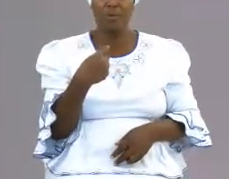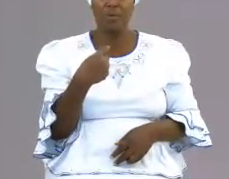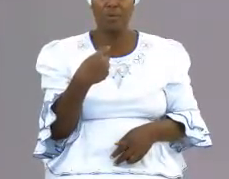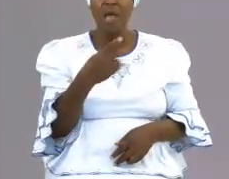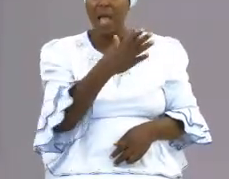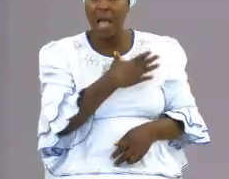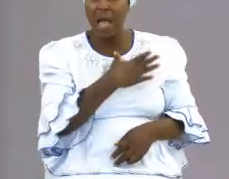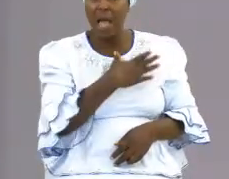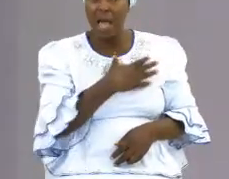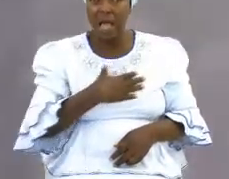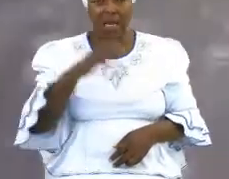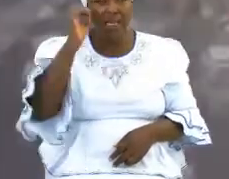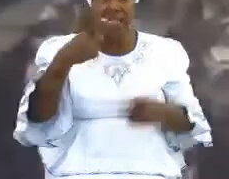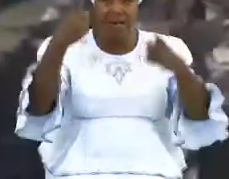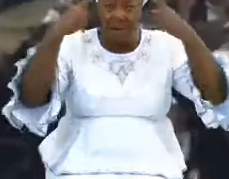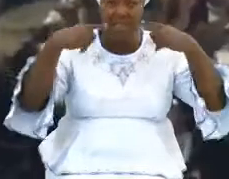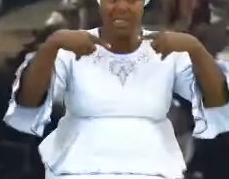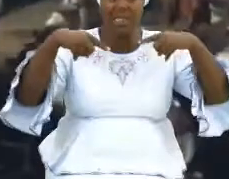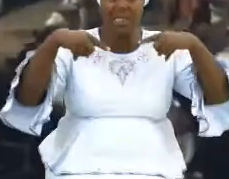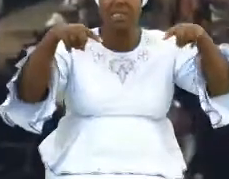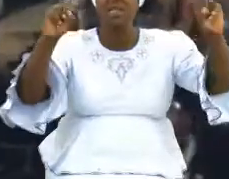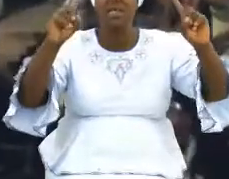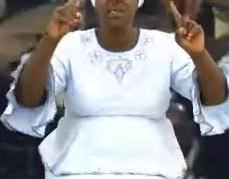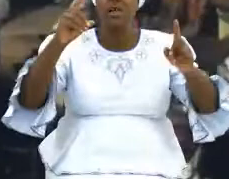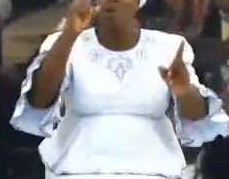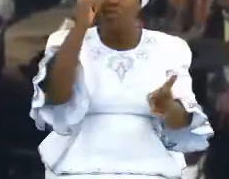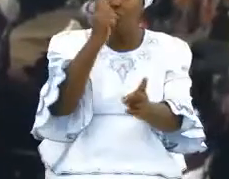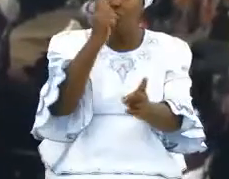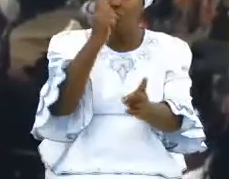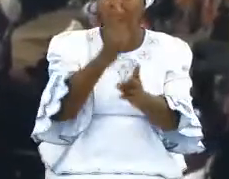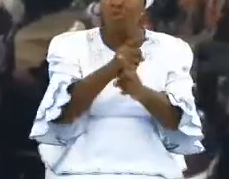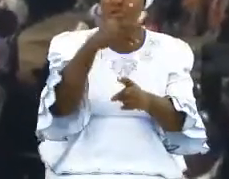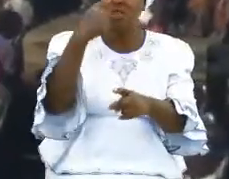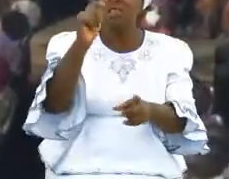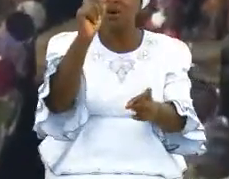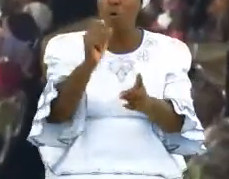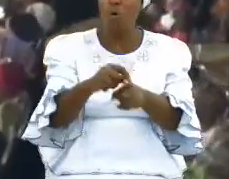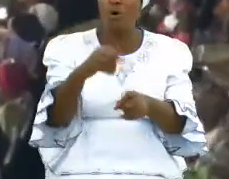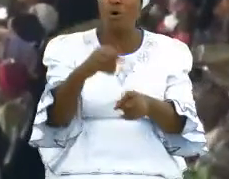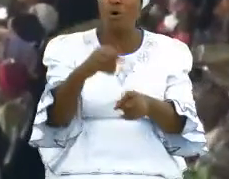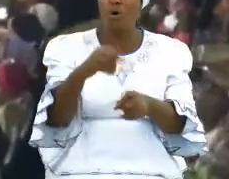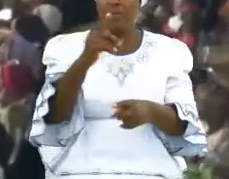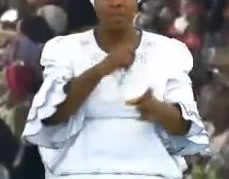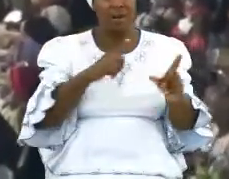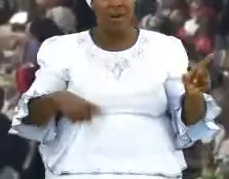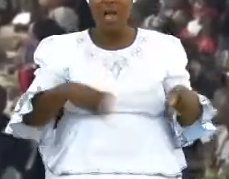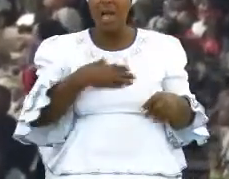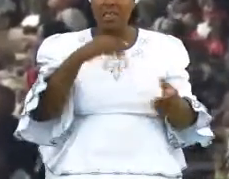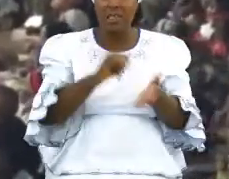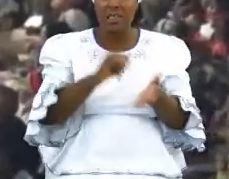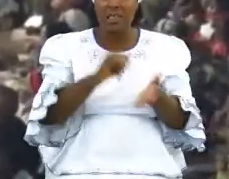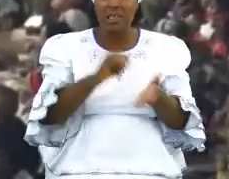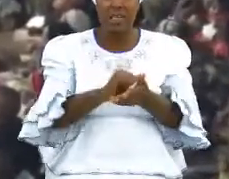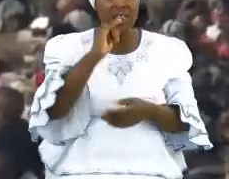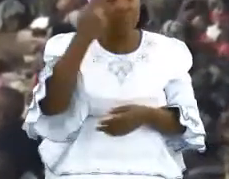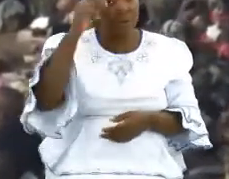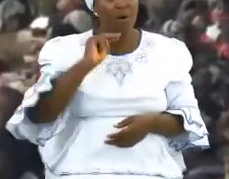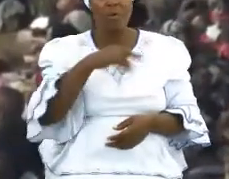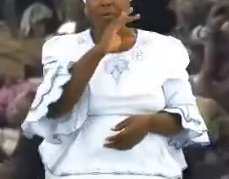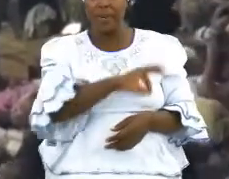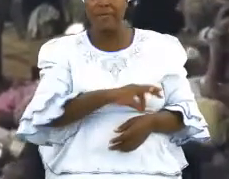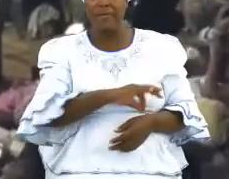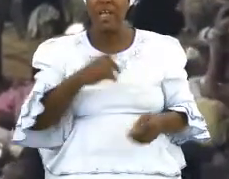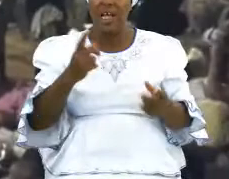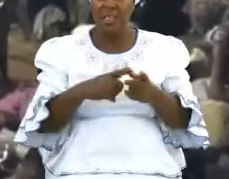and he declared just the word of the Lord. And that is your advantage. As you hear